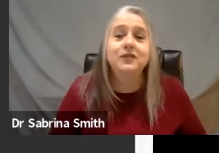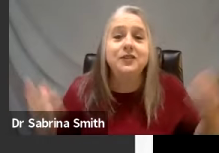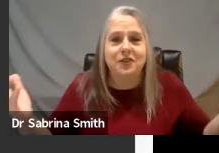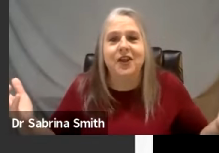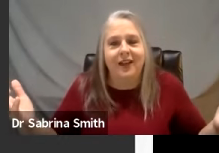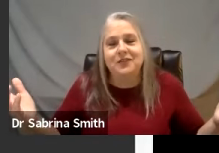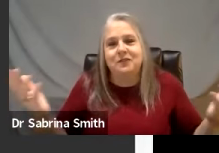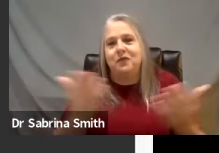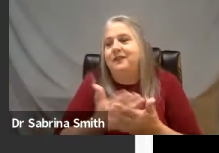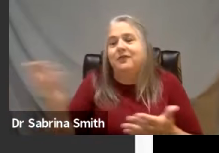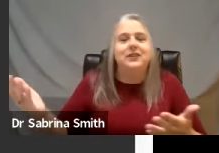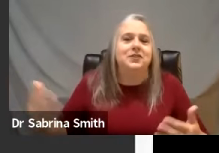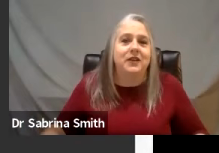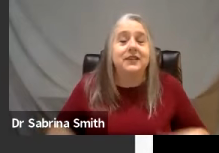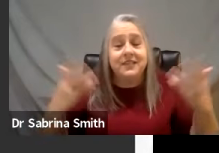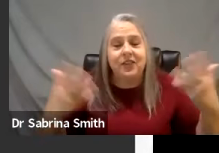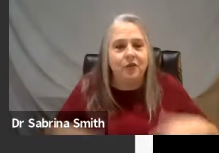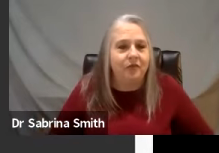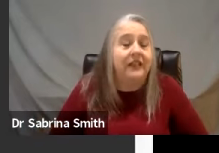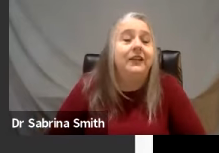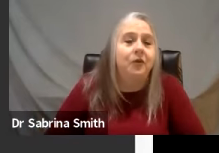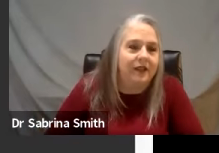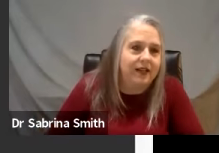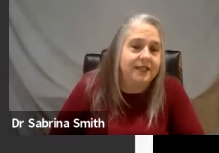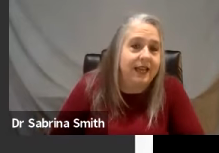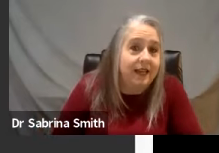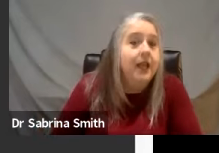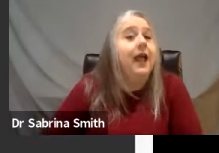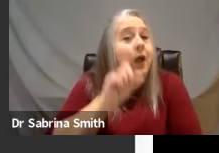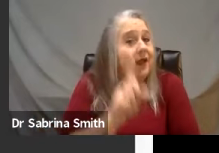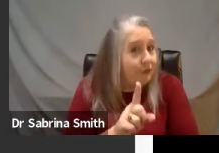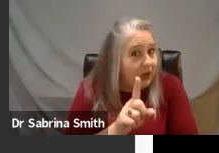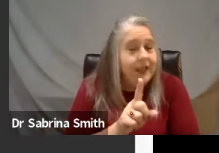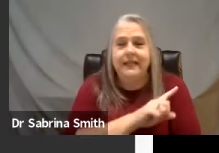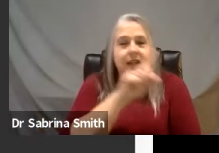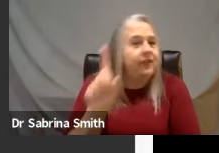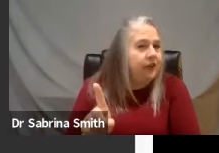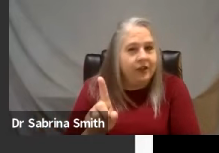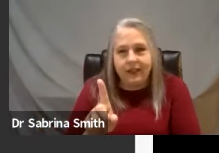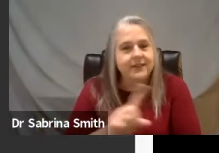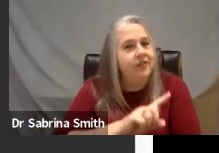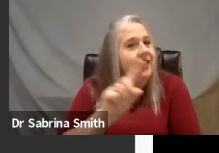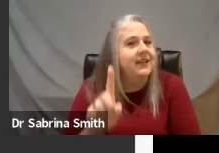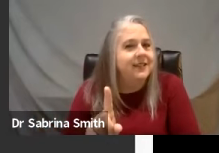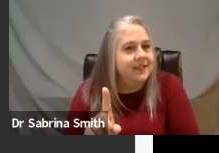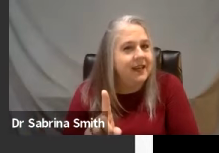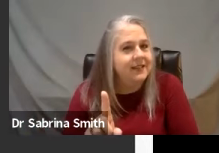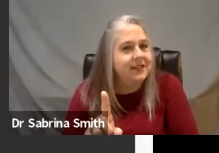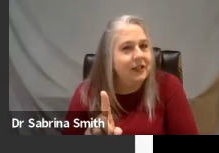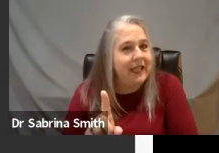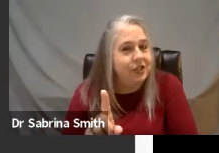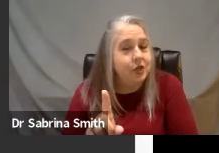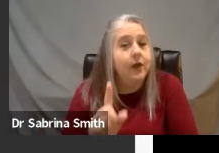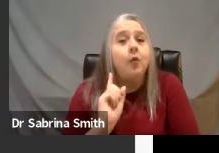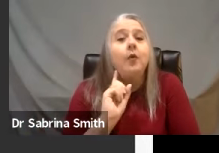I love these stories because I think they're clear and well enunciated. However, it's not that they're clear. It's not that the accent's going to